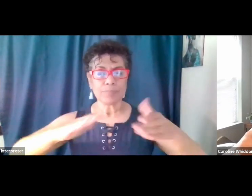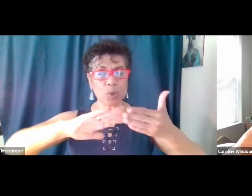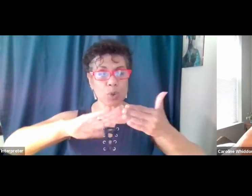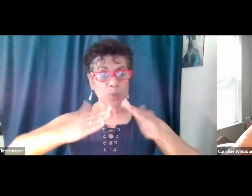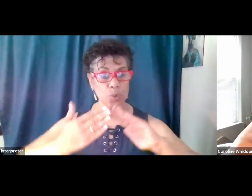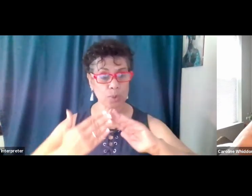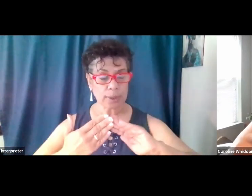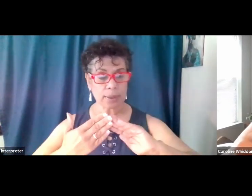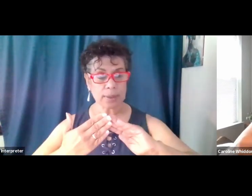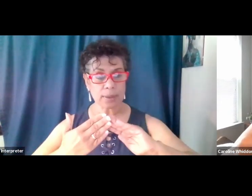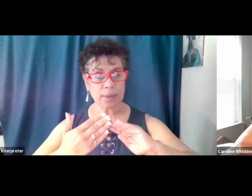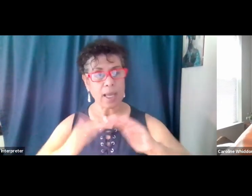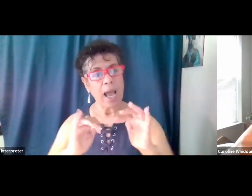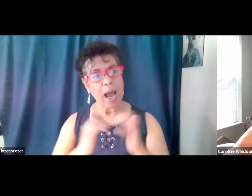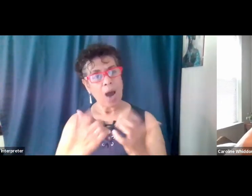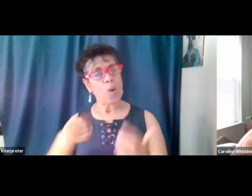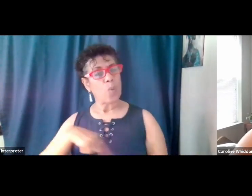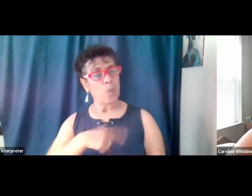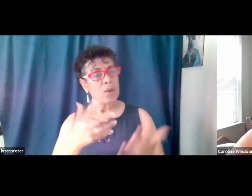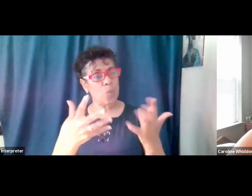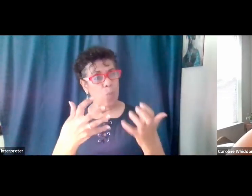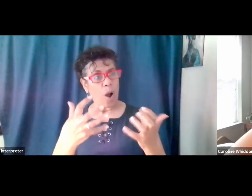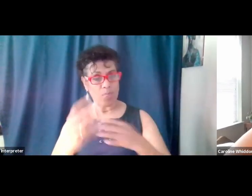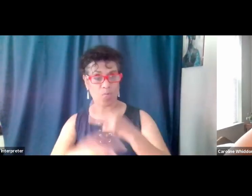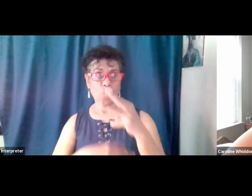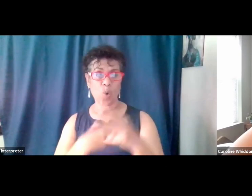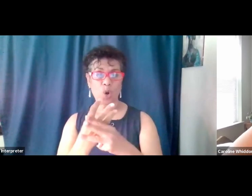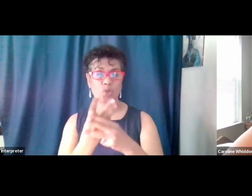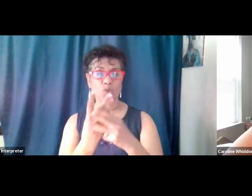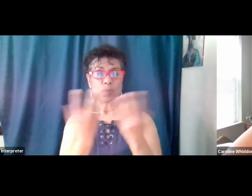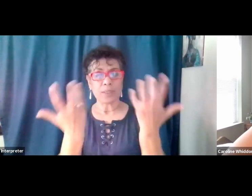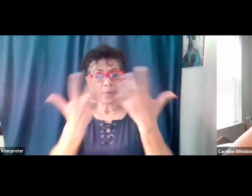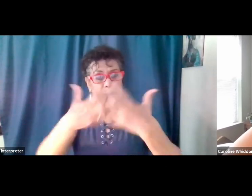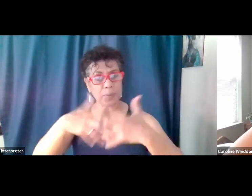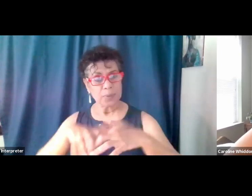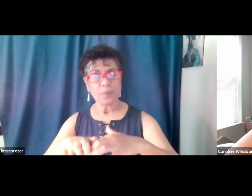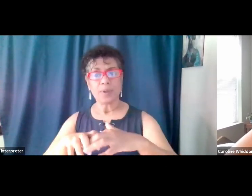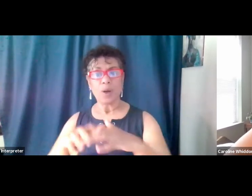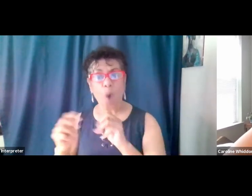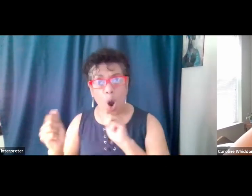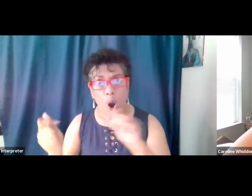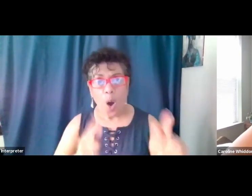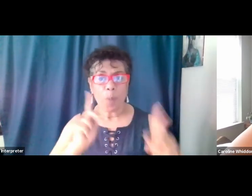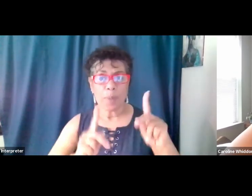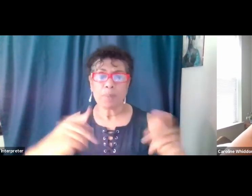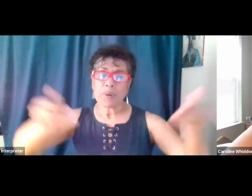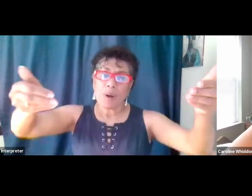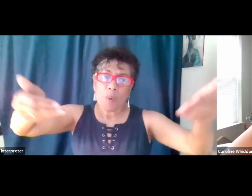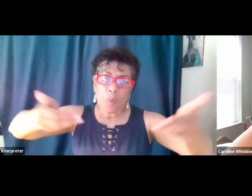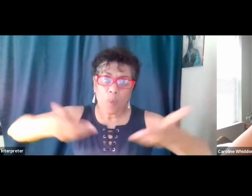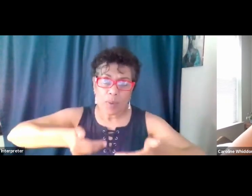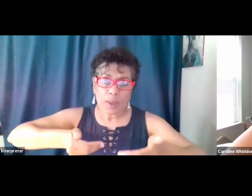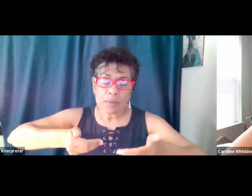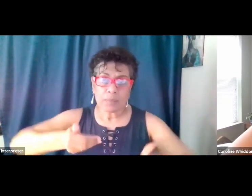It's really how we want the world to be, where everyone is welcomed. Me Too is